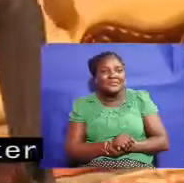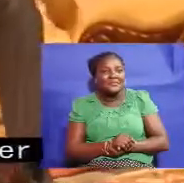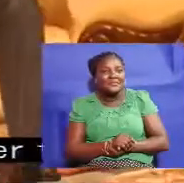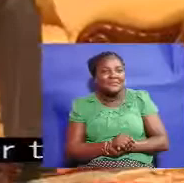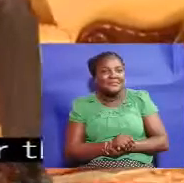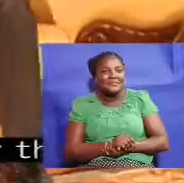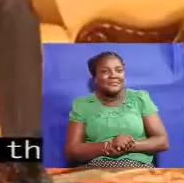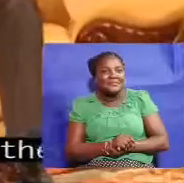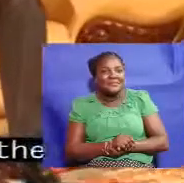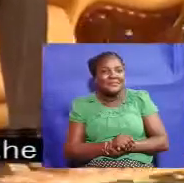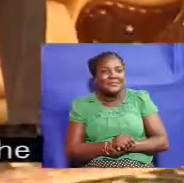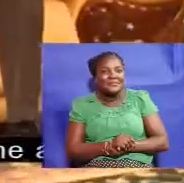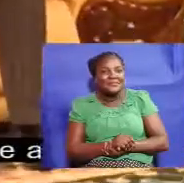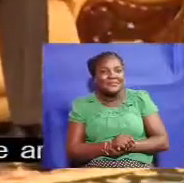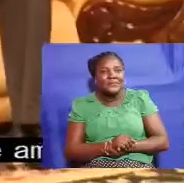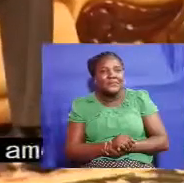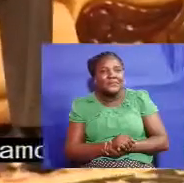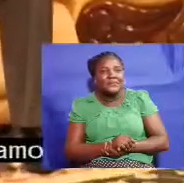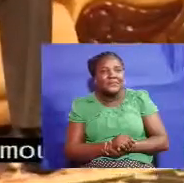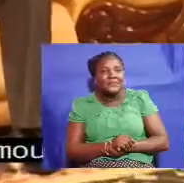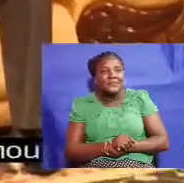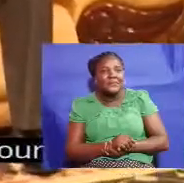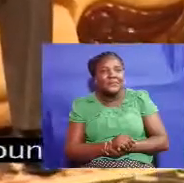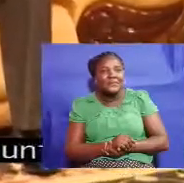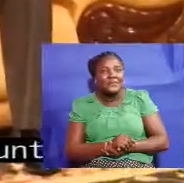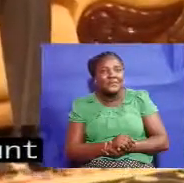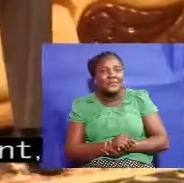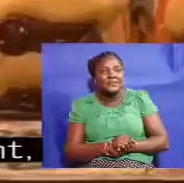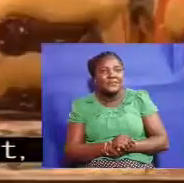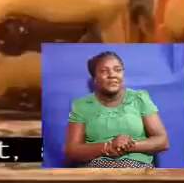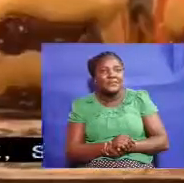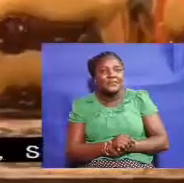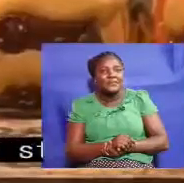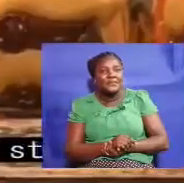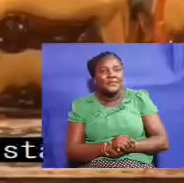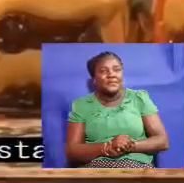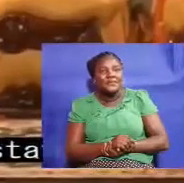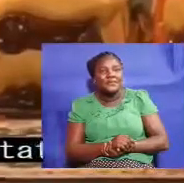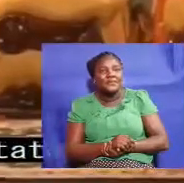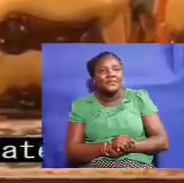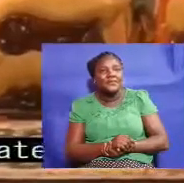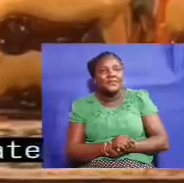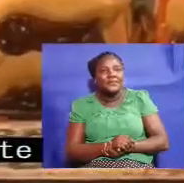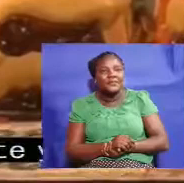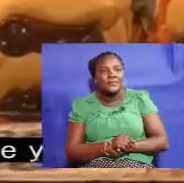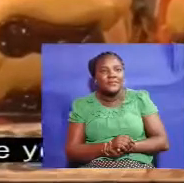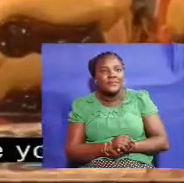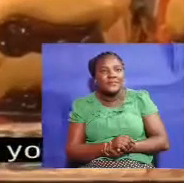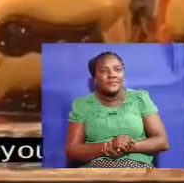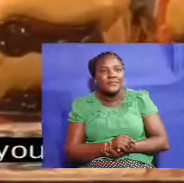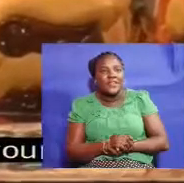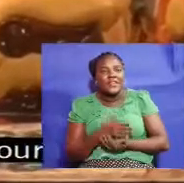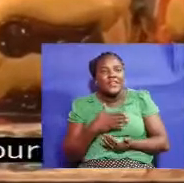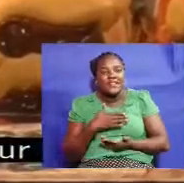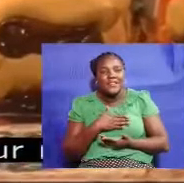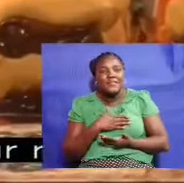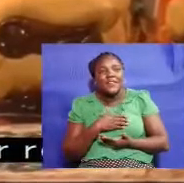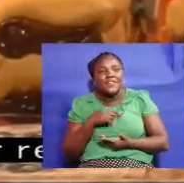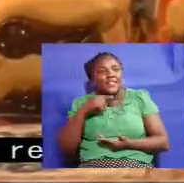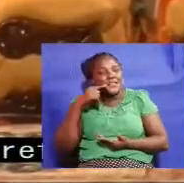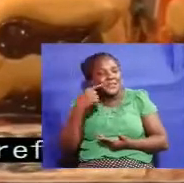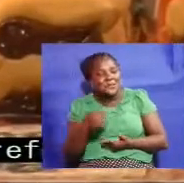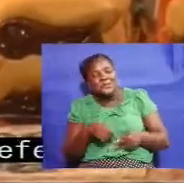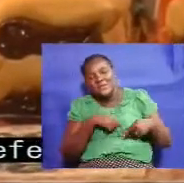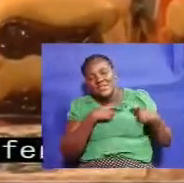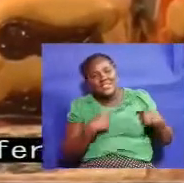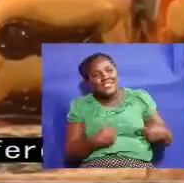Edna, baby. My sweetheart, my honey. You know what? I have a surprise for you. And to get it,